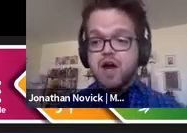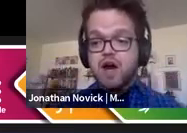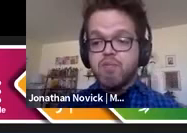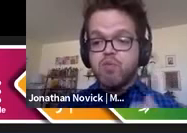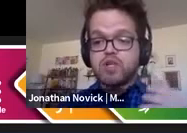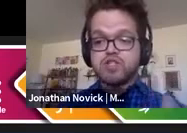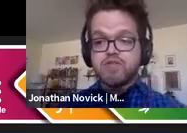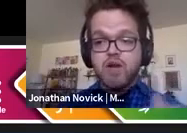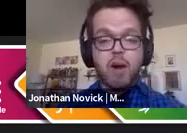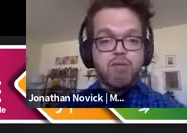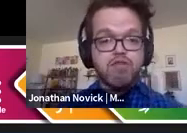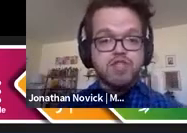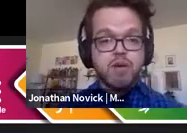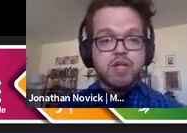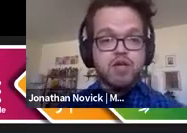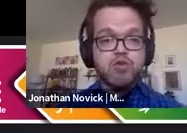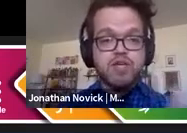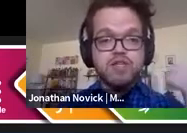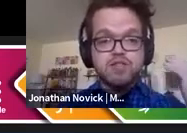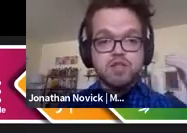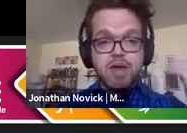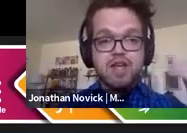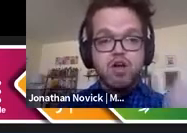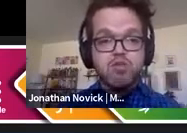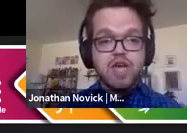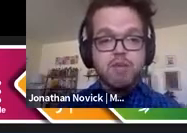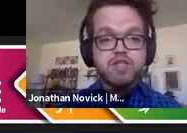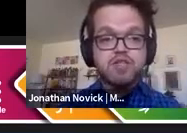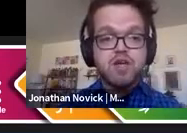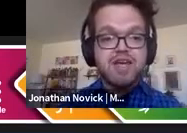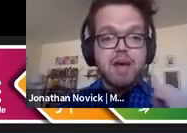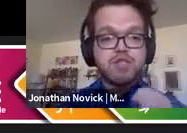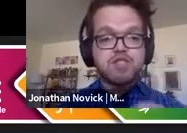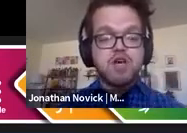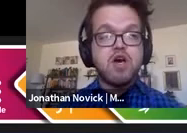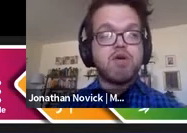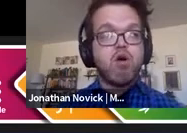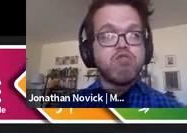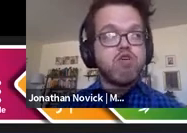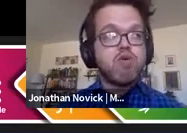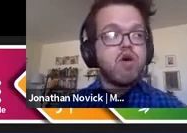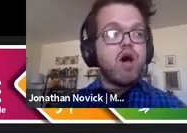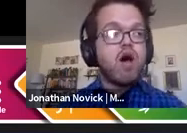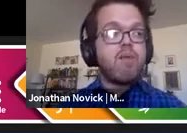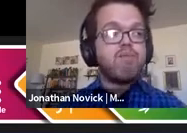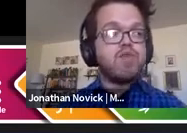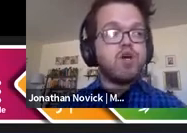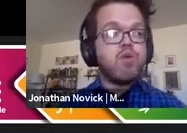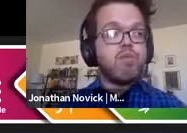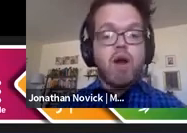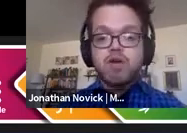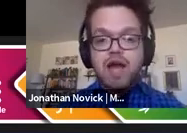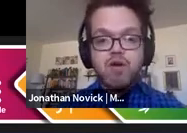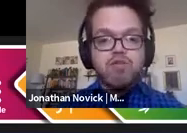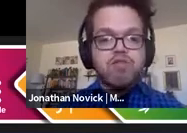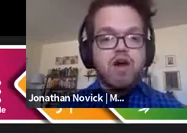it, which is very helpful for somebody who is depending on those captioning, captions, but also, you